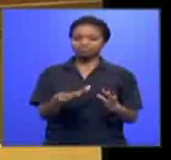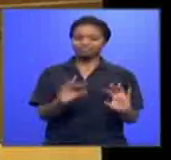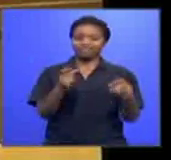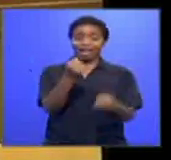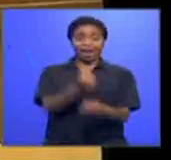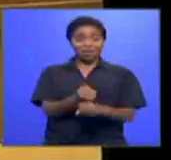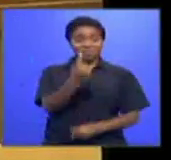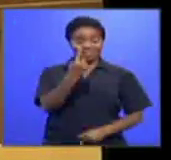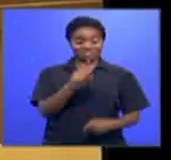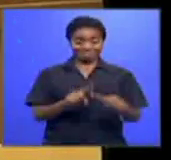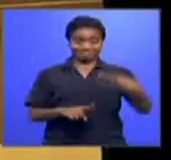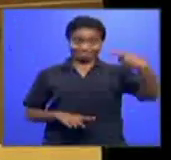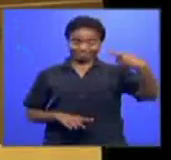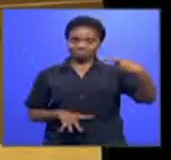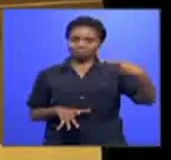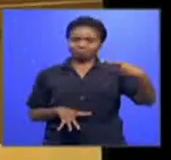Gauteng,